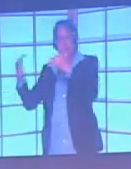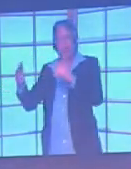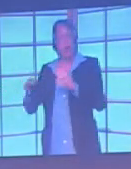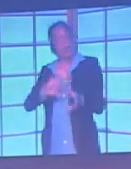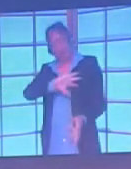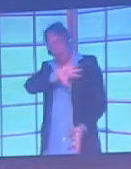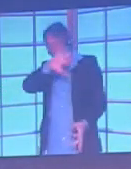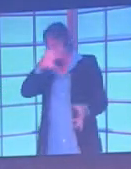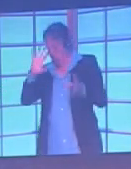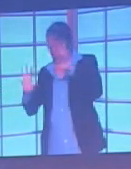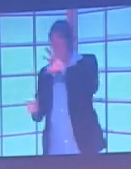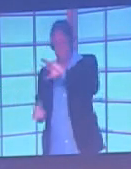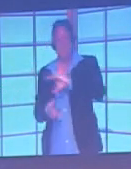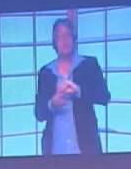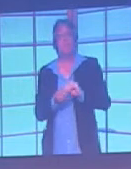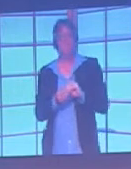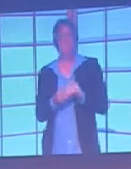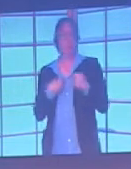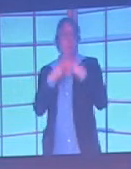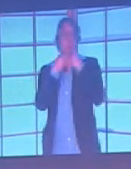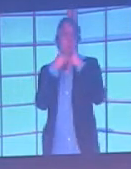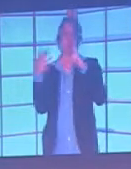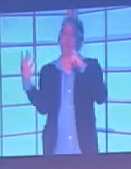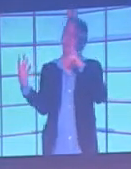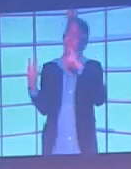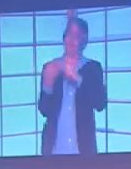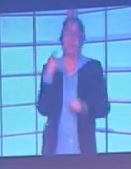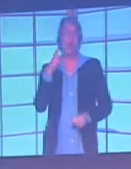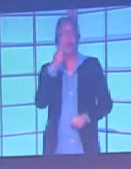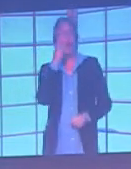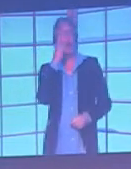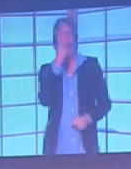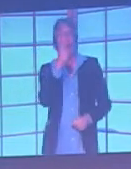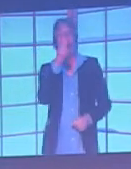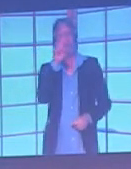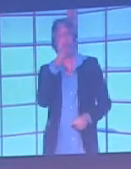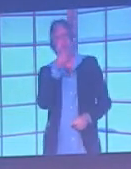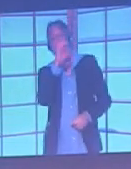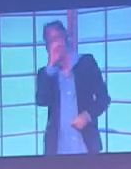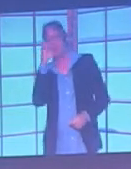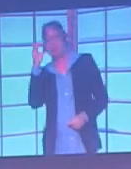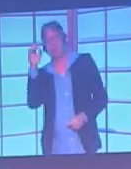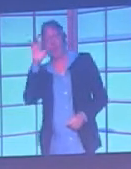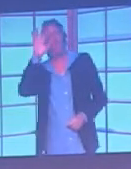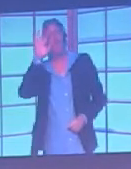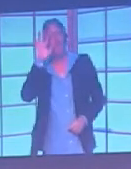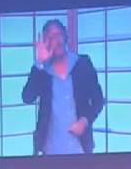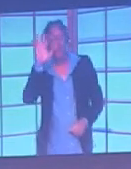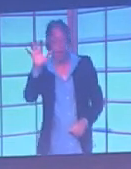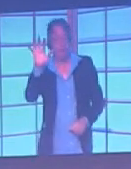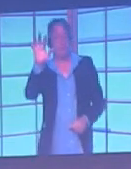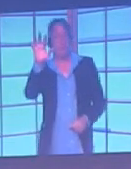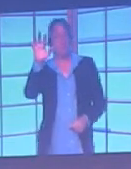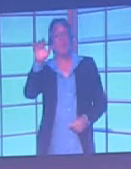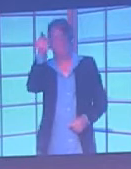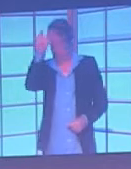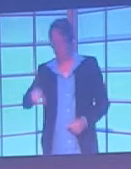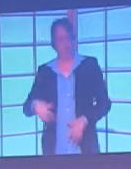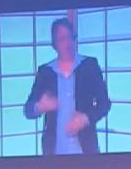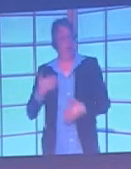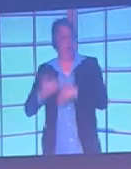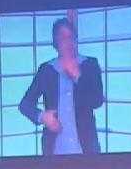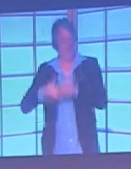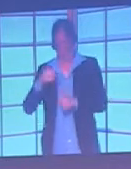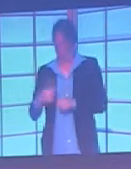1,005 disabled persons and above 200 assistants, because many